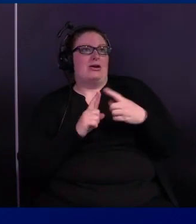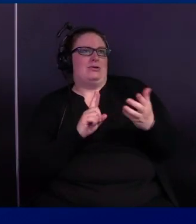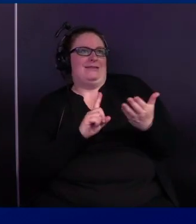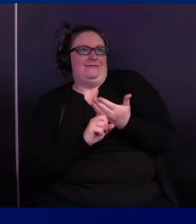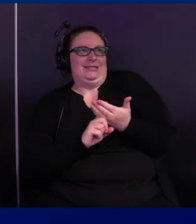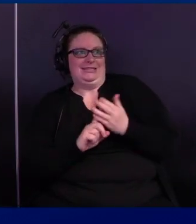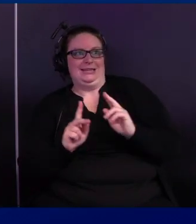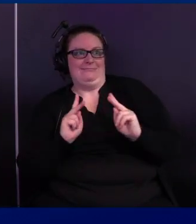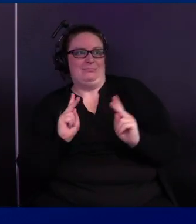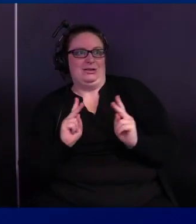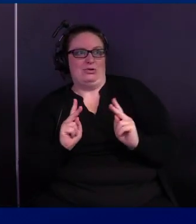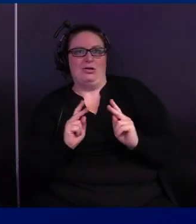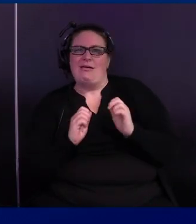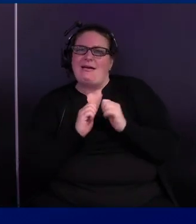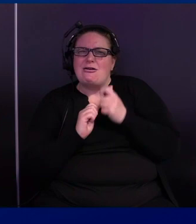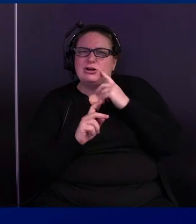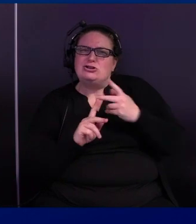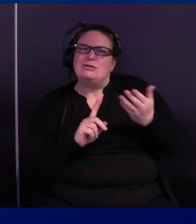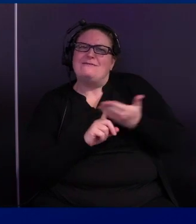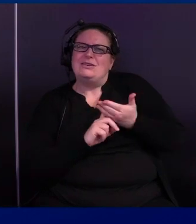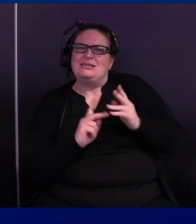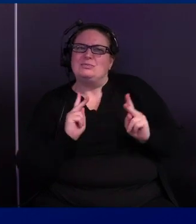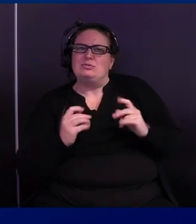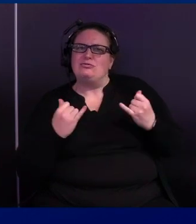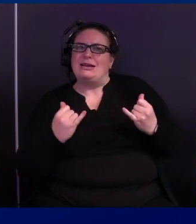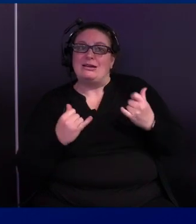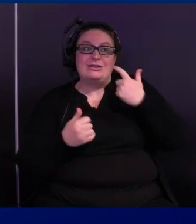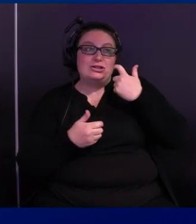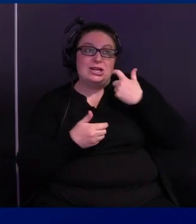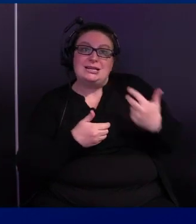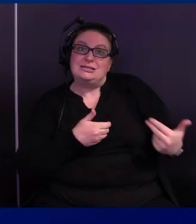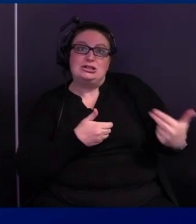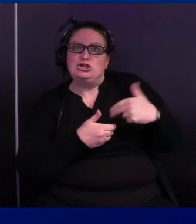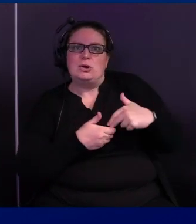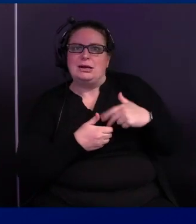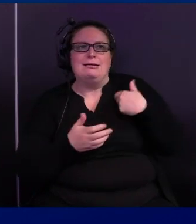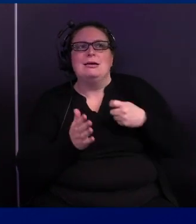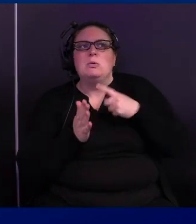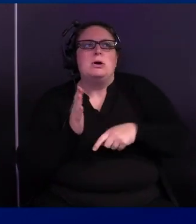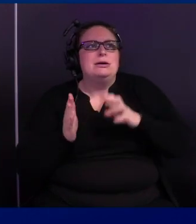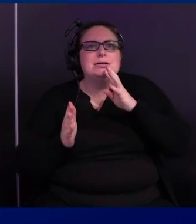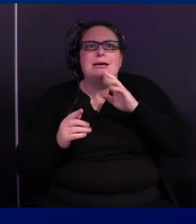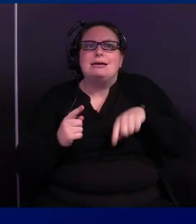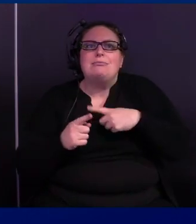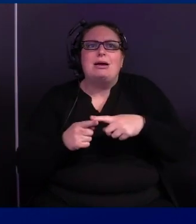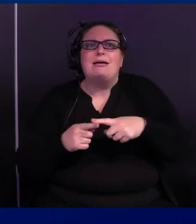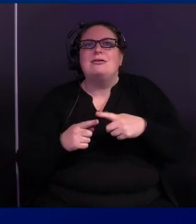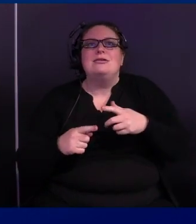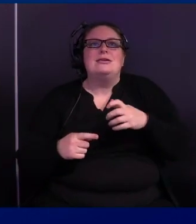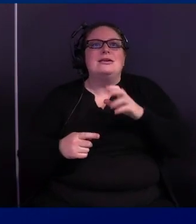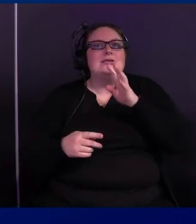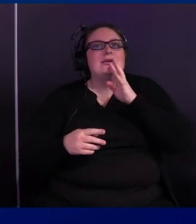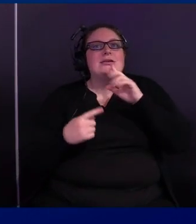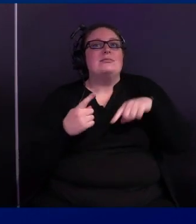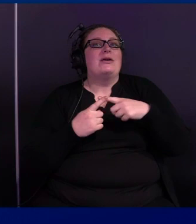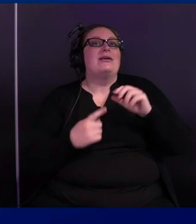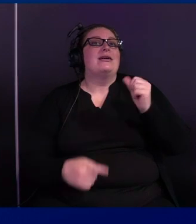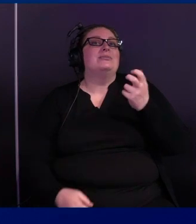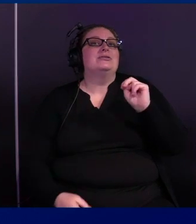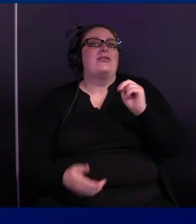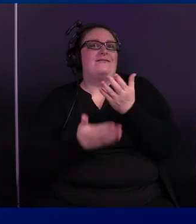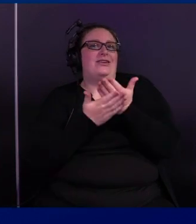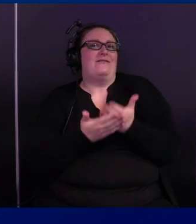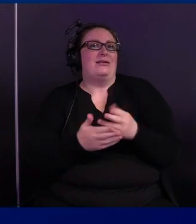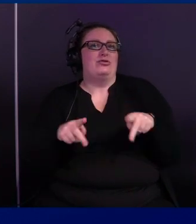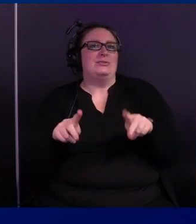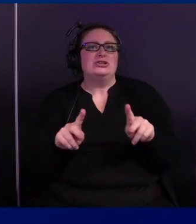think? How could you convince people right now? People are just joining the stream. They're like, what are we even talking about? We're talking about Amazon verified permissions. But how do you convince them to